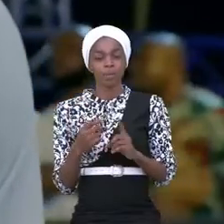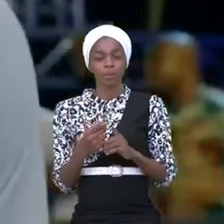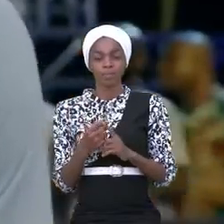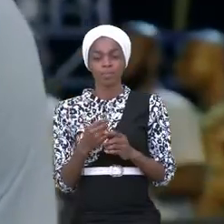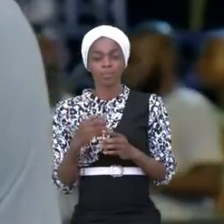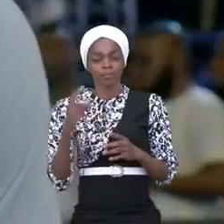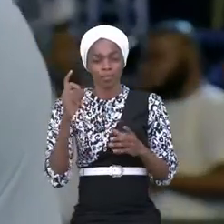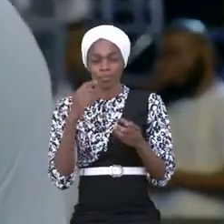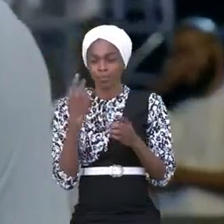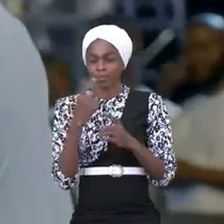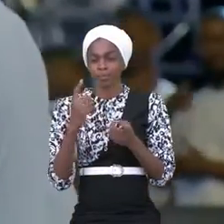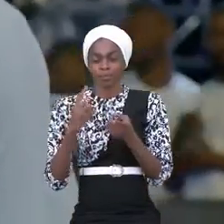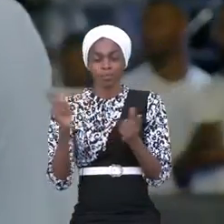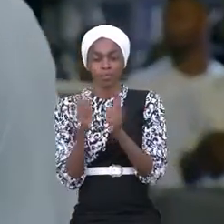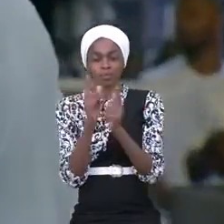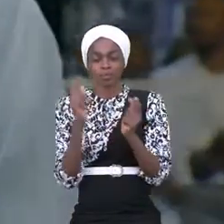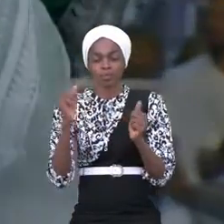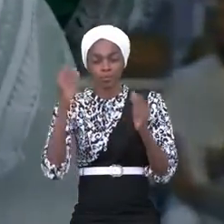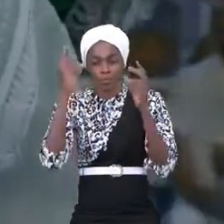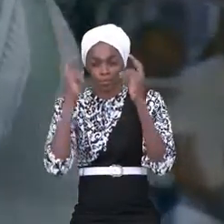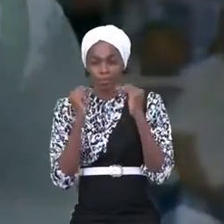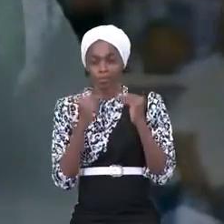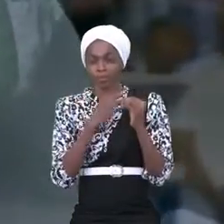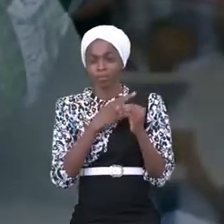Mose pa okun soro okun bo.